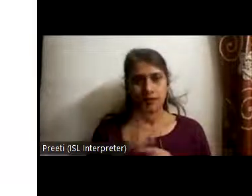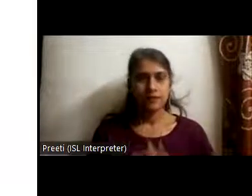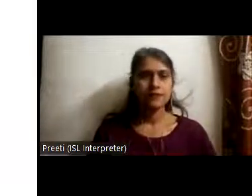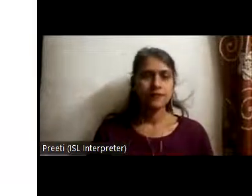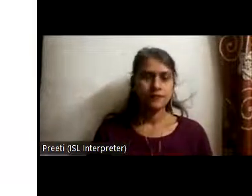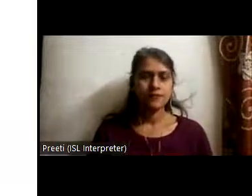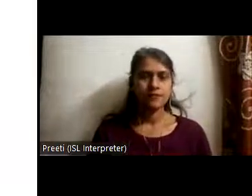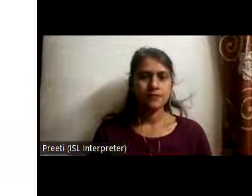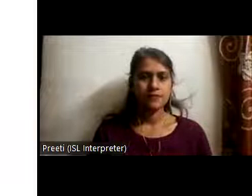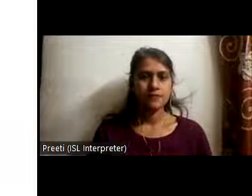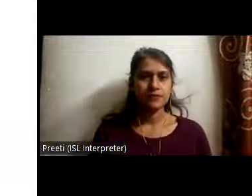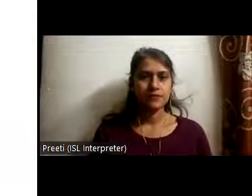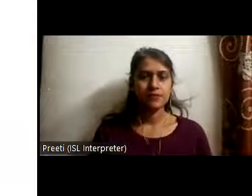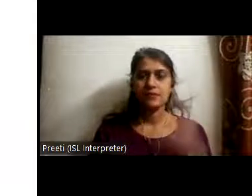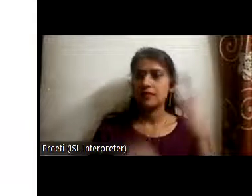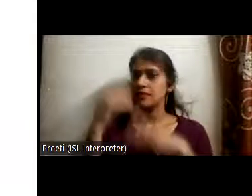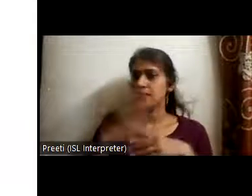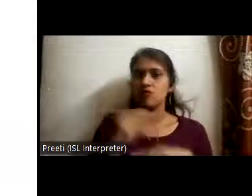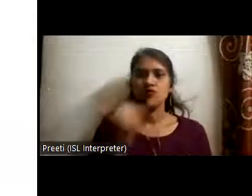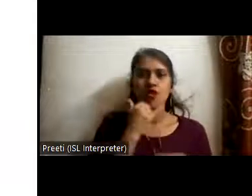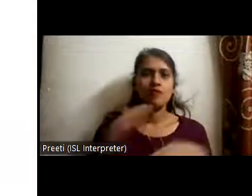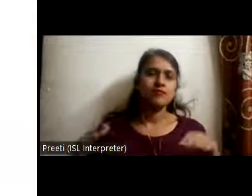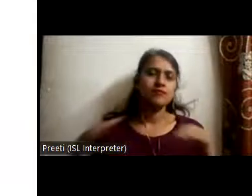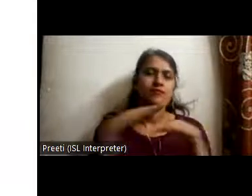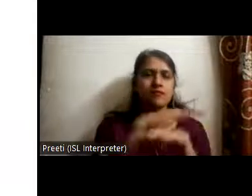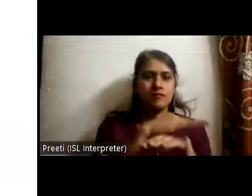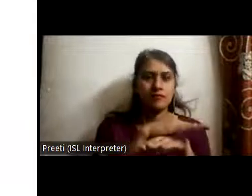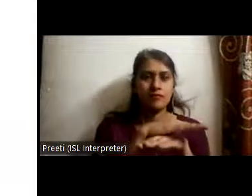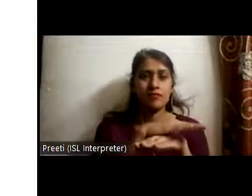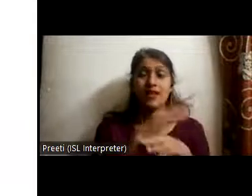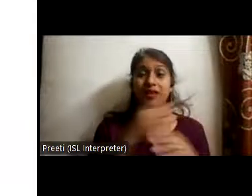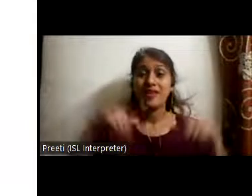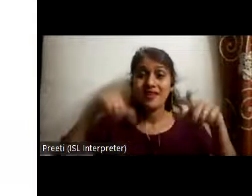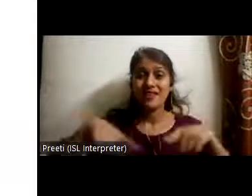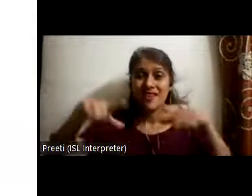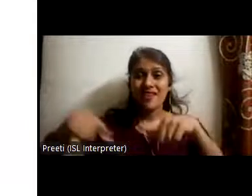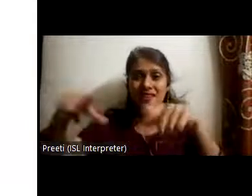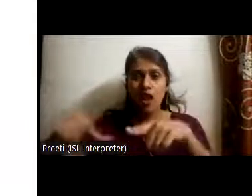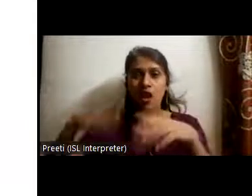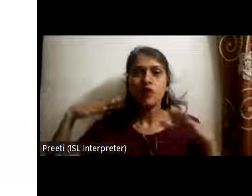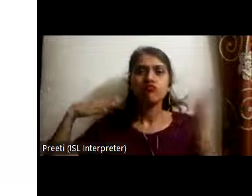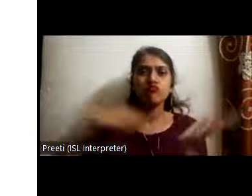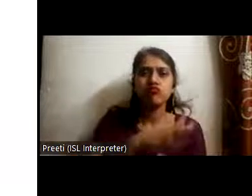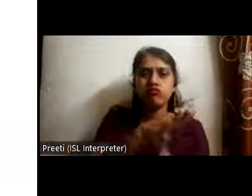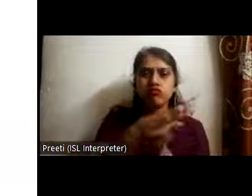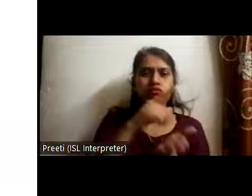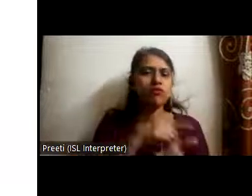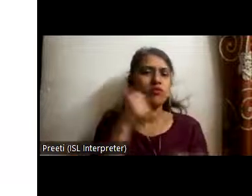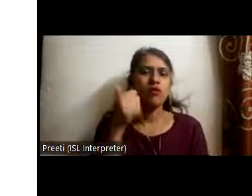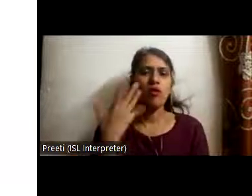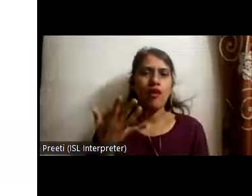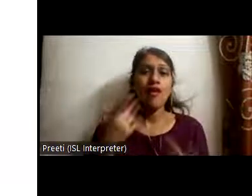shoddily constructed ramp with slippery tiles, no handrail on the